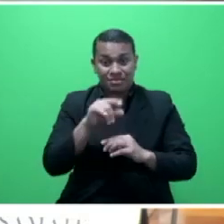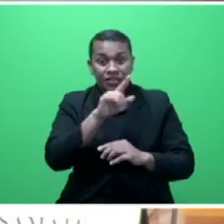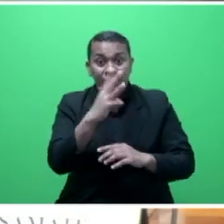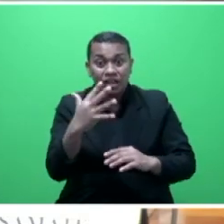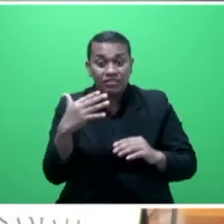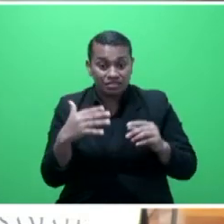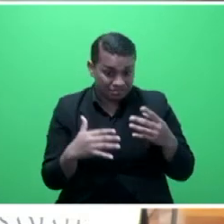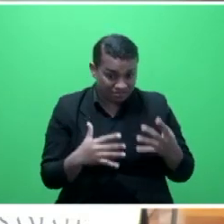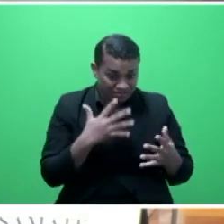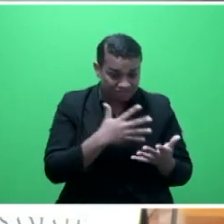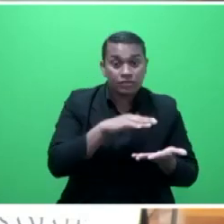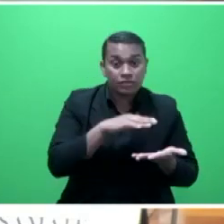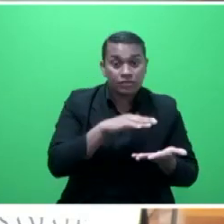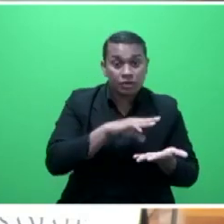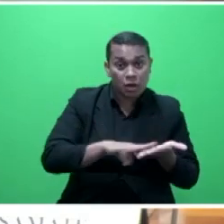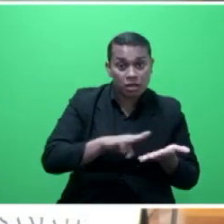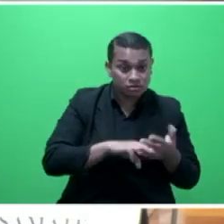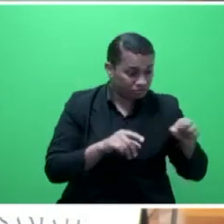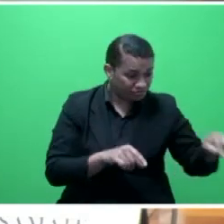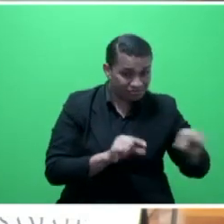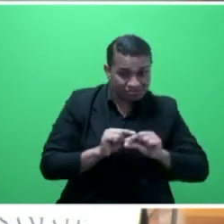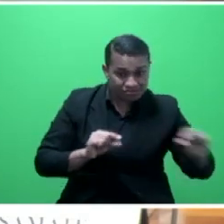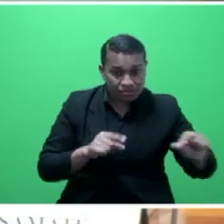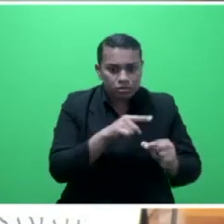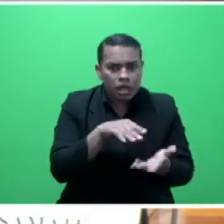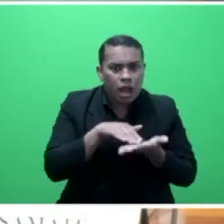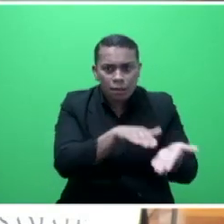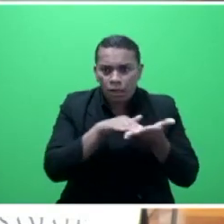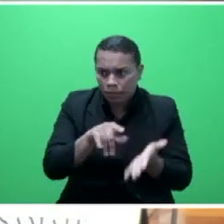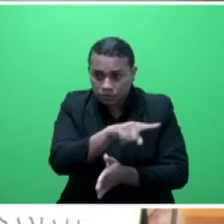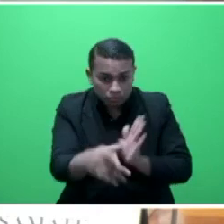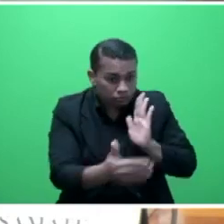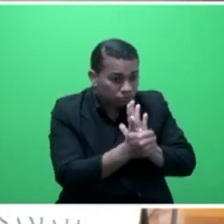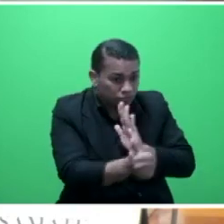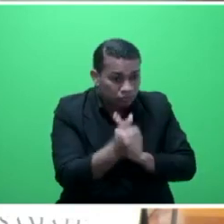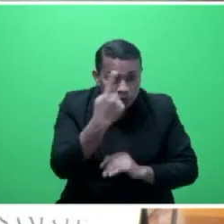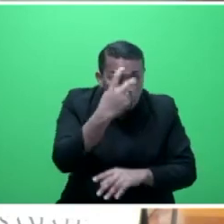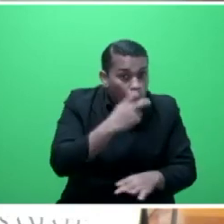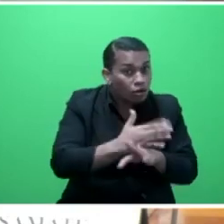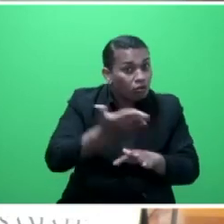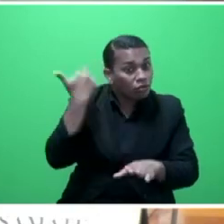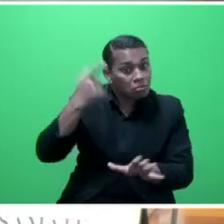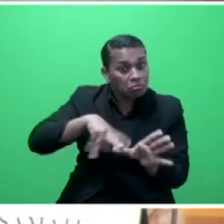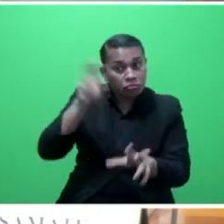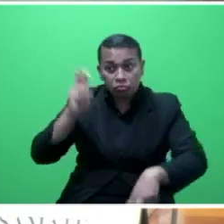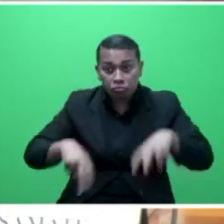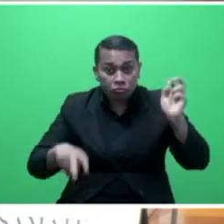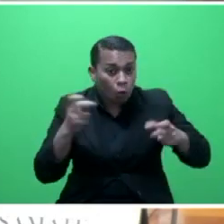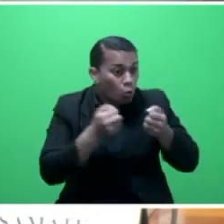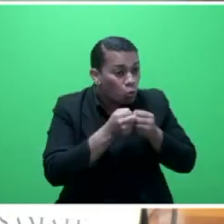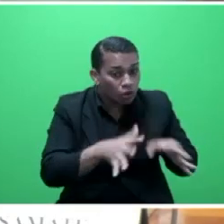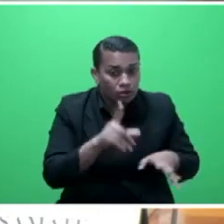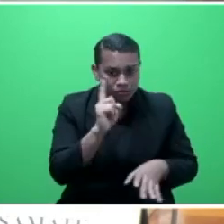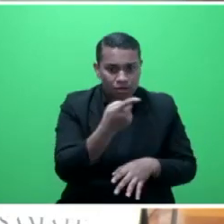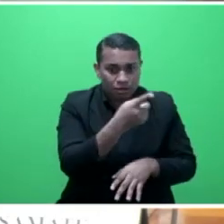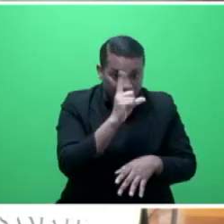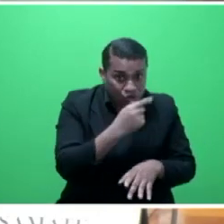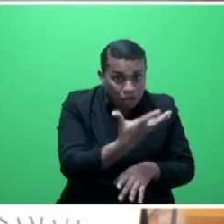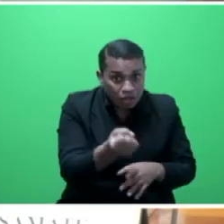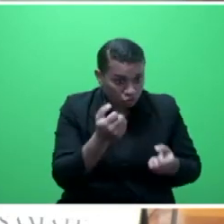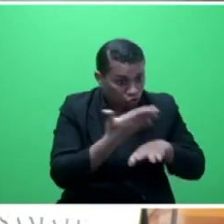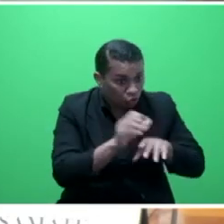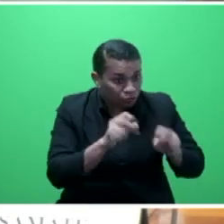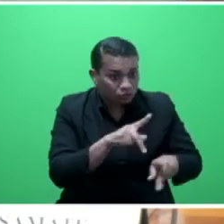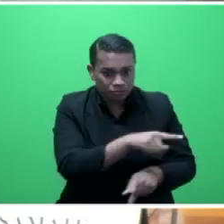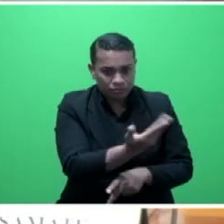to upskilling or reskilling workers whose old jobs have been lost but for whom new opportunities await.